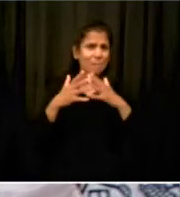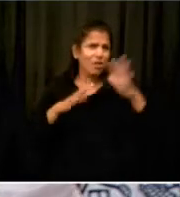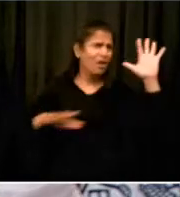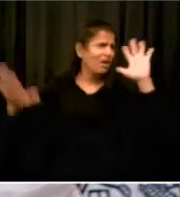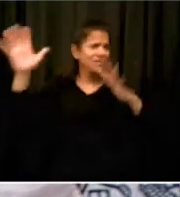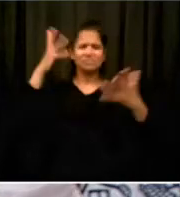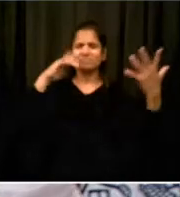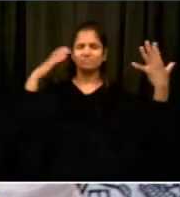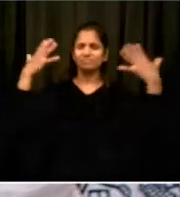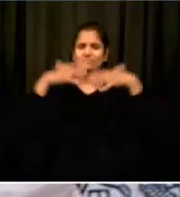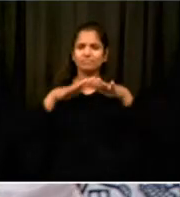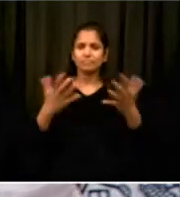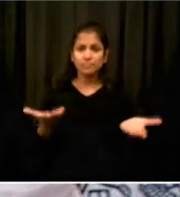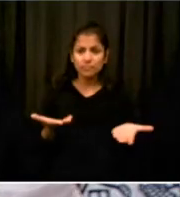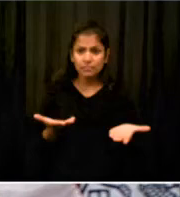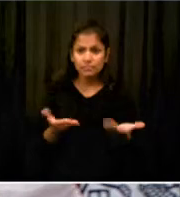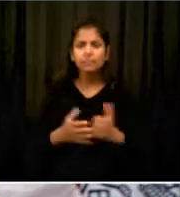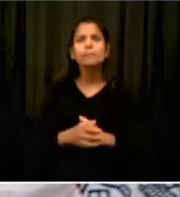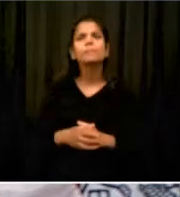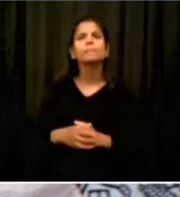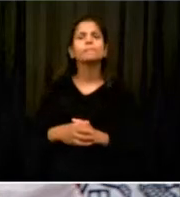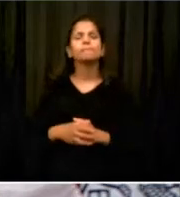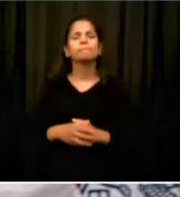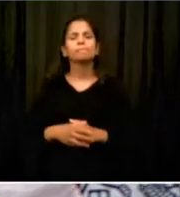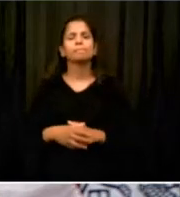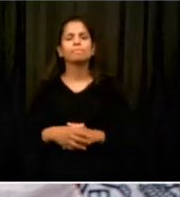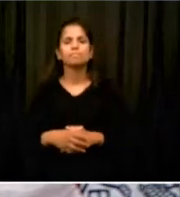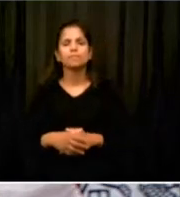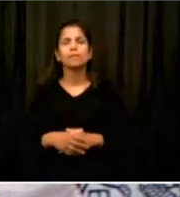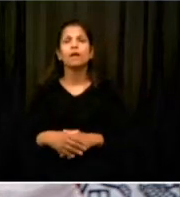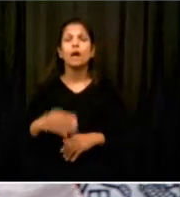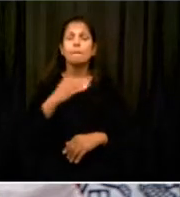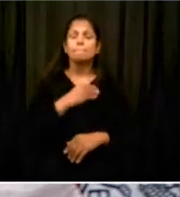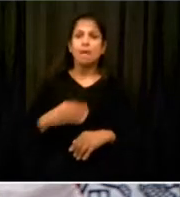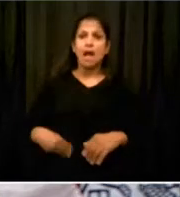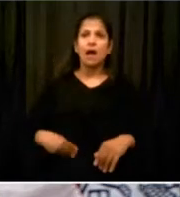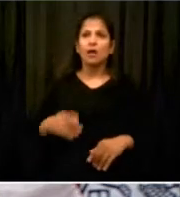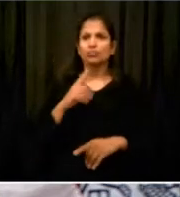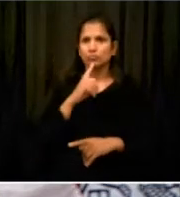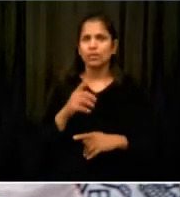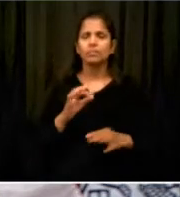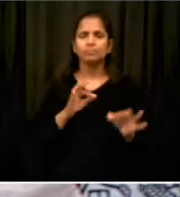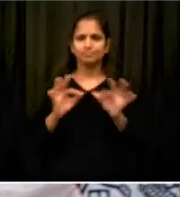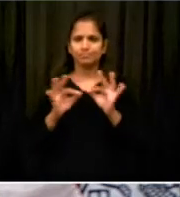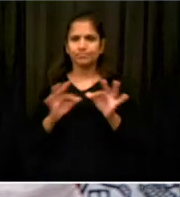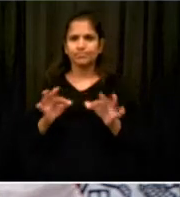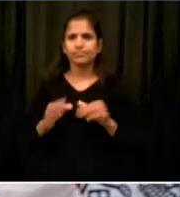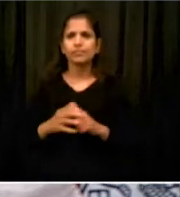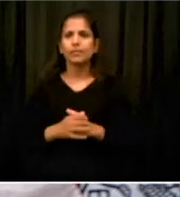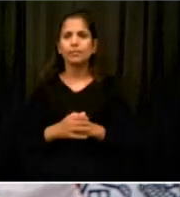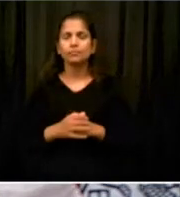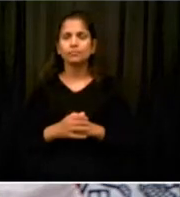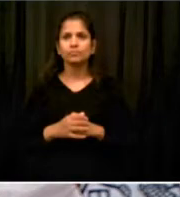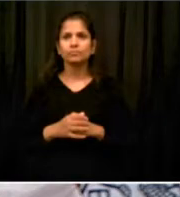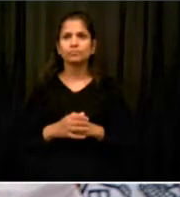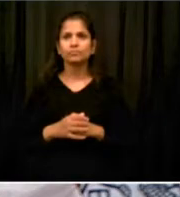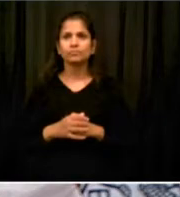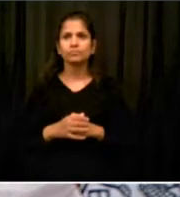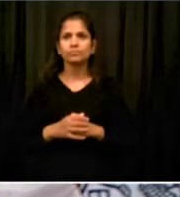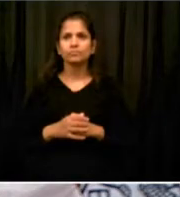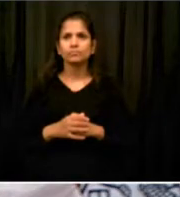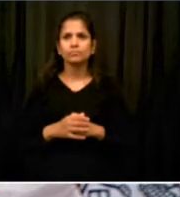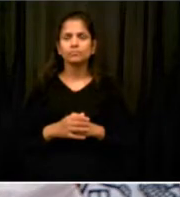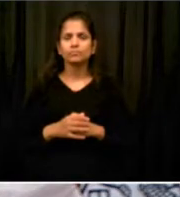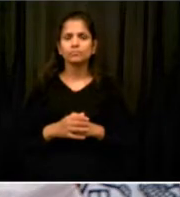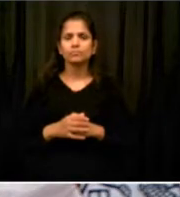well before the House passed its bill. I've been a part of numerous meetings with U.S. Conference of Mayors. And I